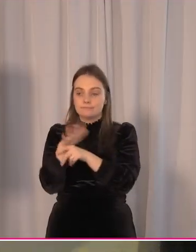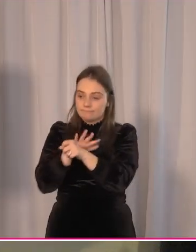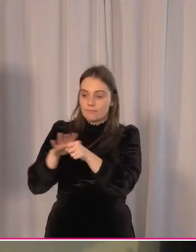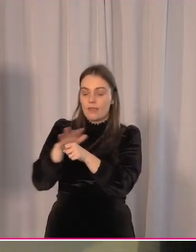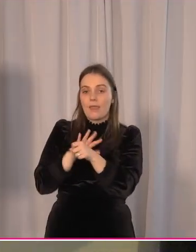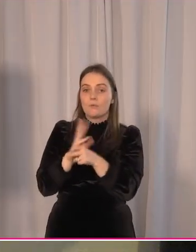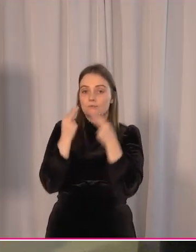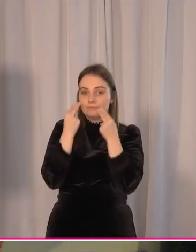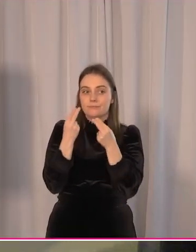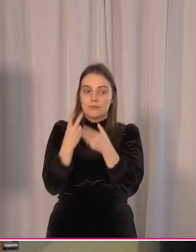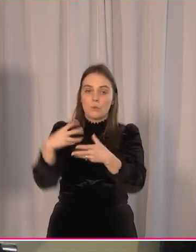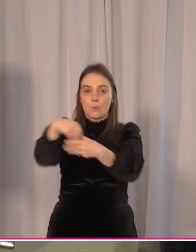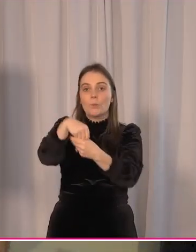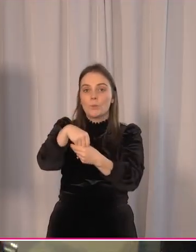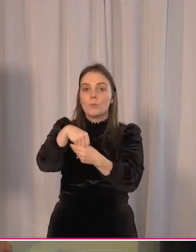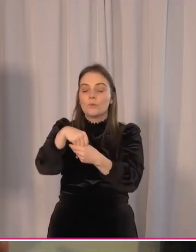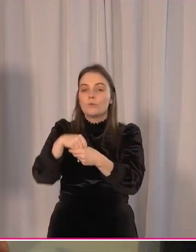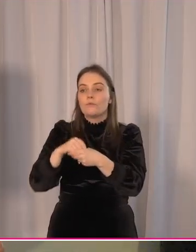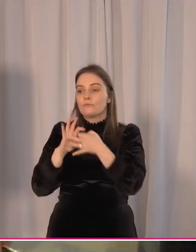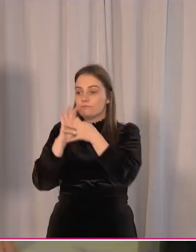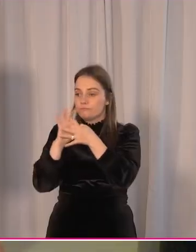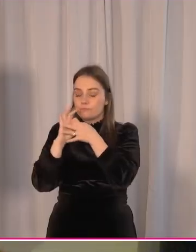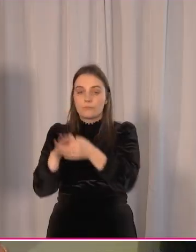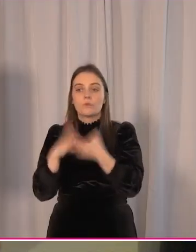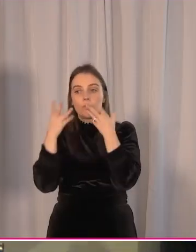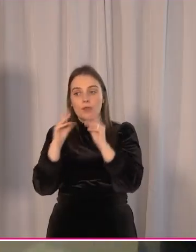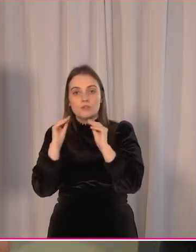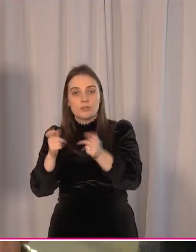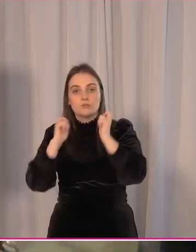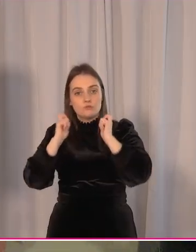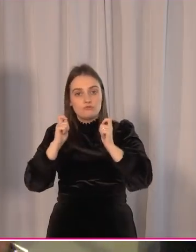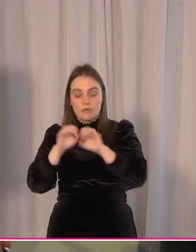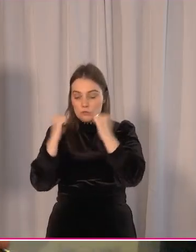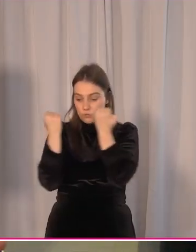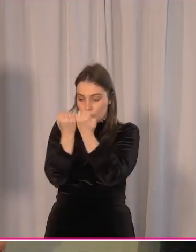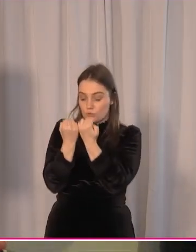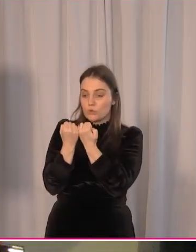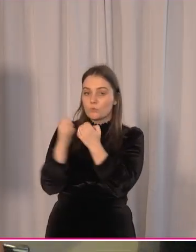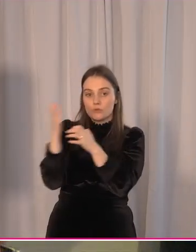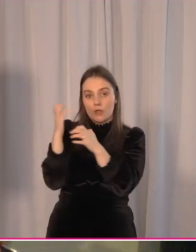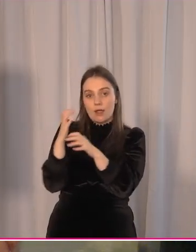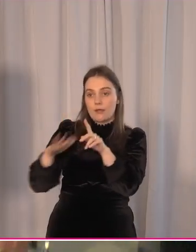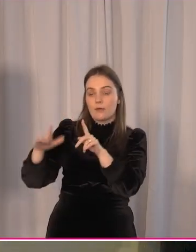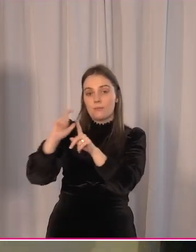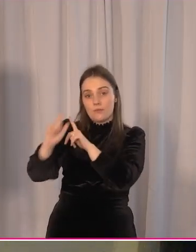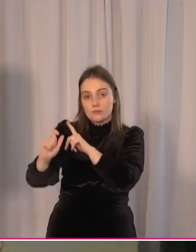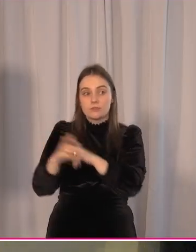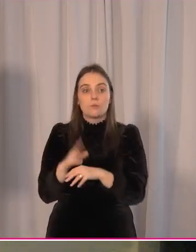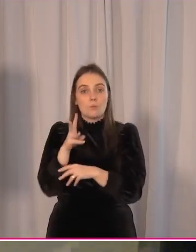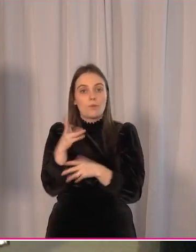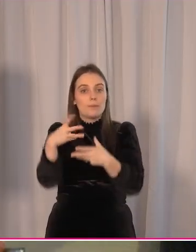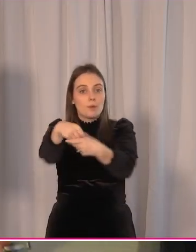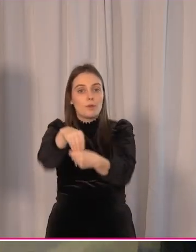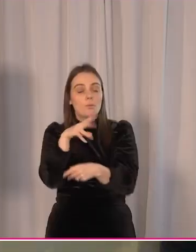be including in relation to education training for health and social care professionals and within education. And obviously we will